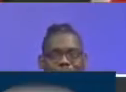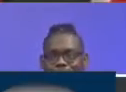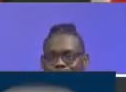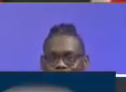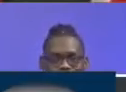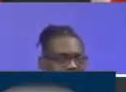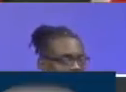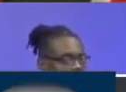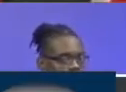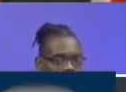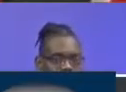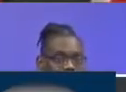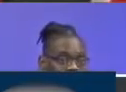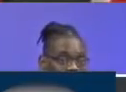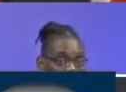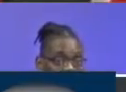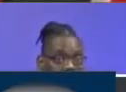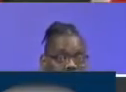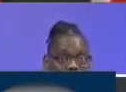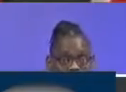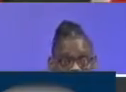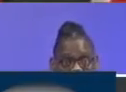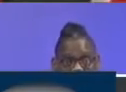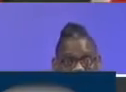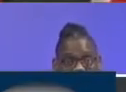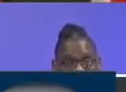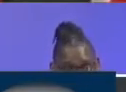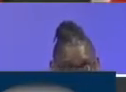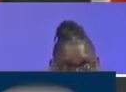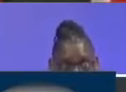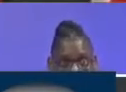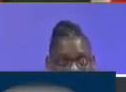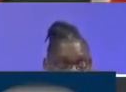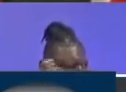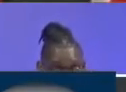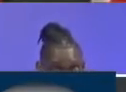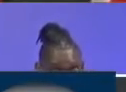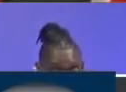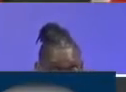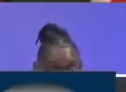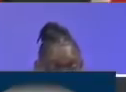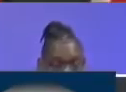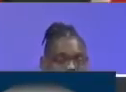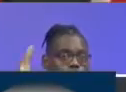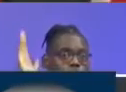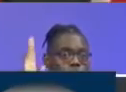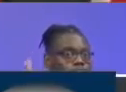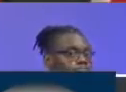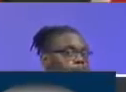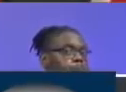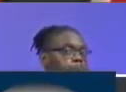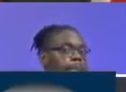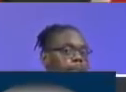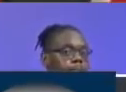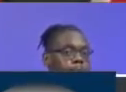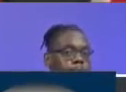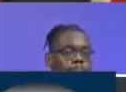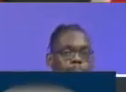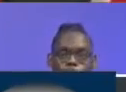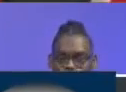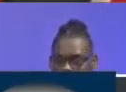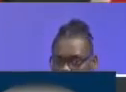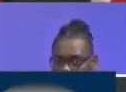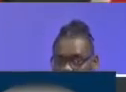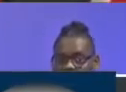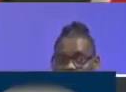nobody ever said that it was going to be easy. Nobody ever said it was going to be painless. What we've always